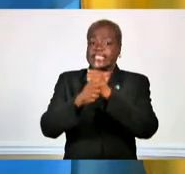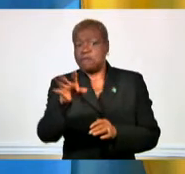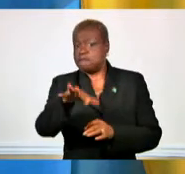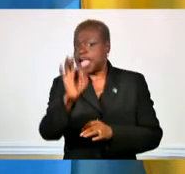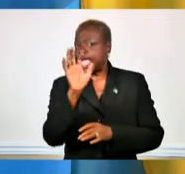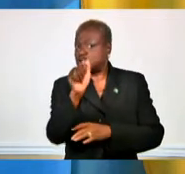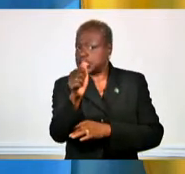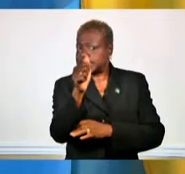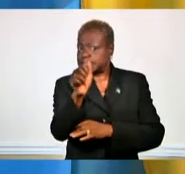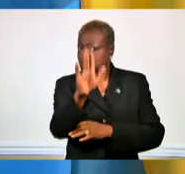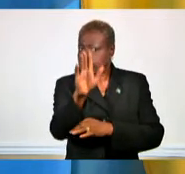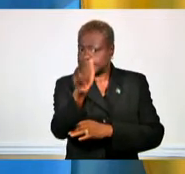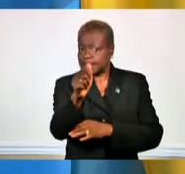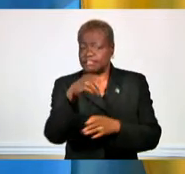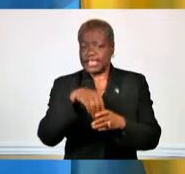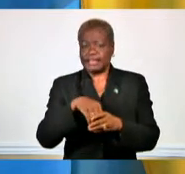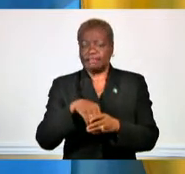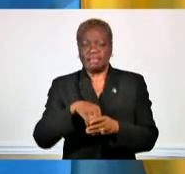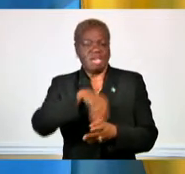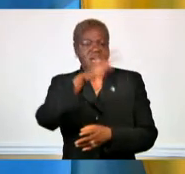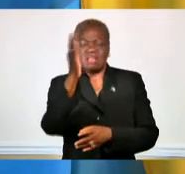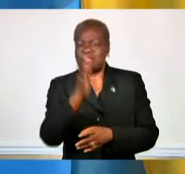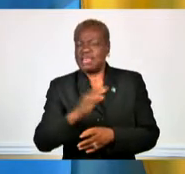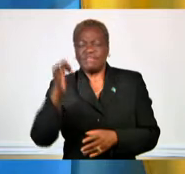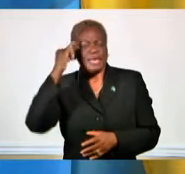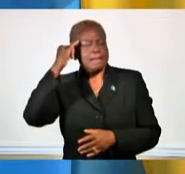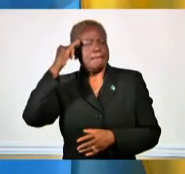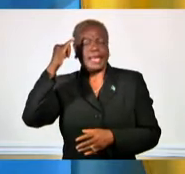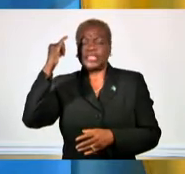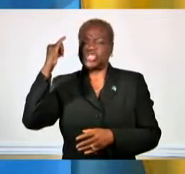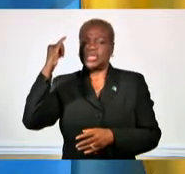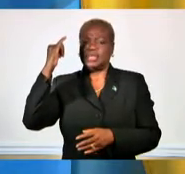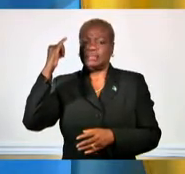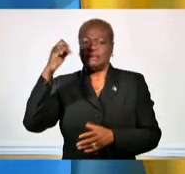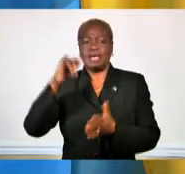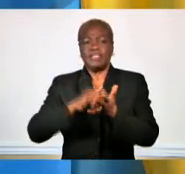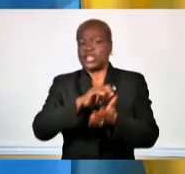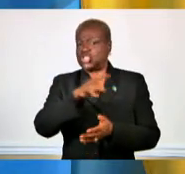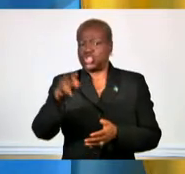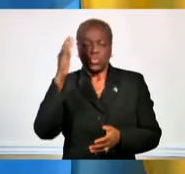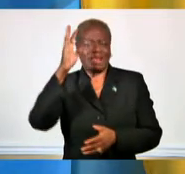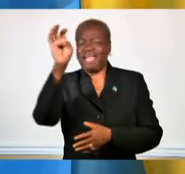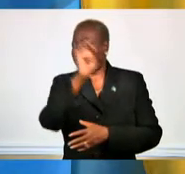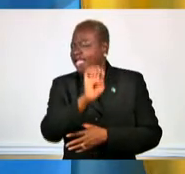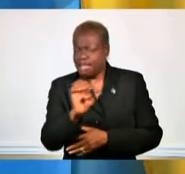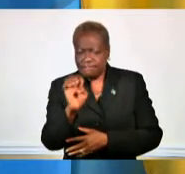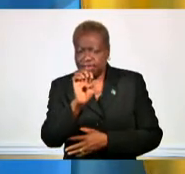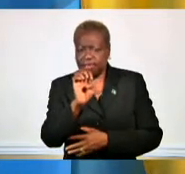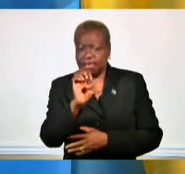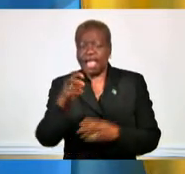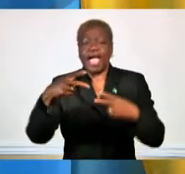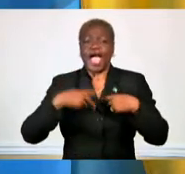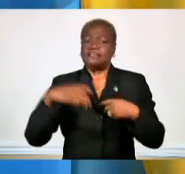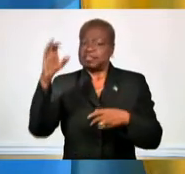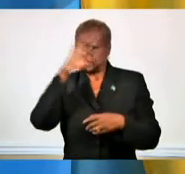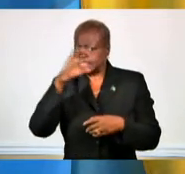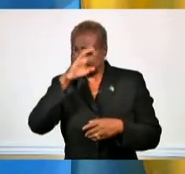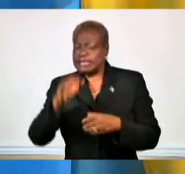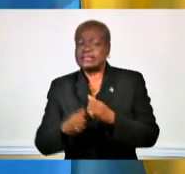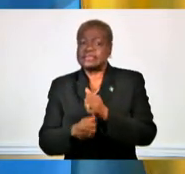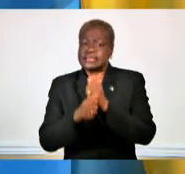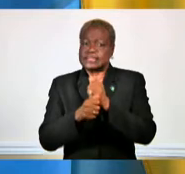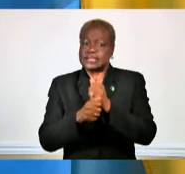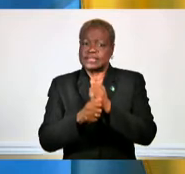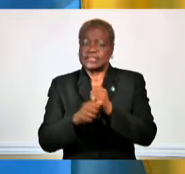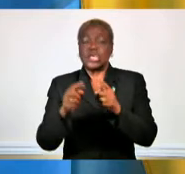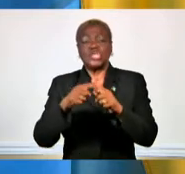and preserve, never imagining that you would ever have to seek assistance